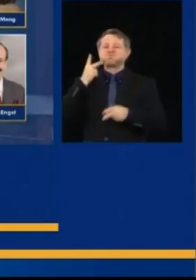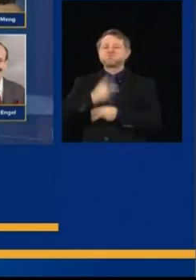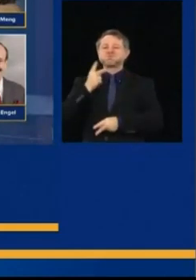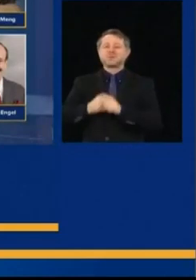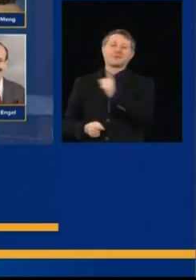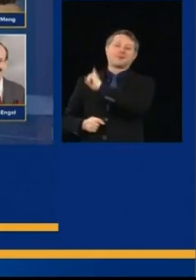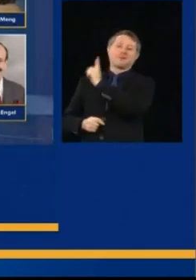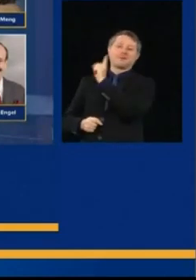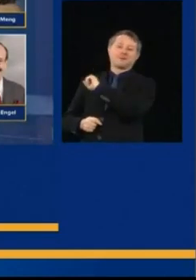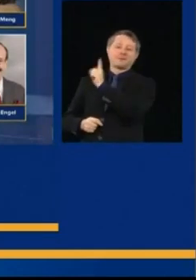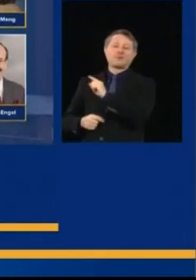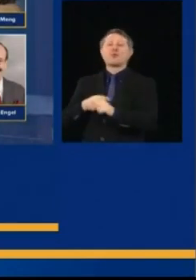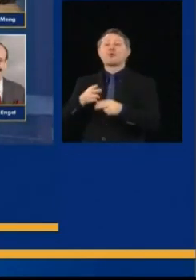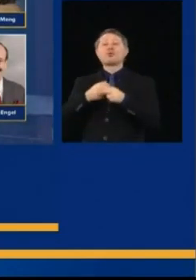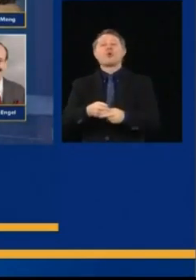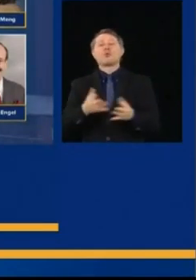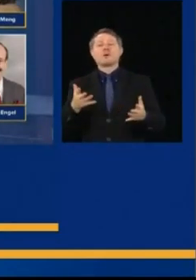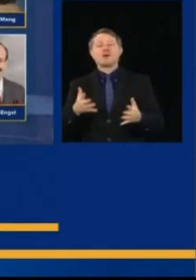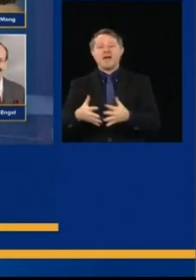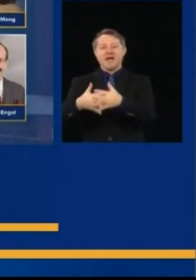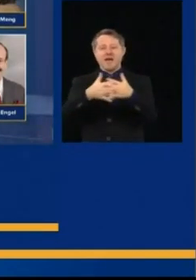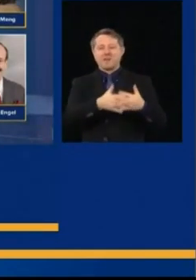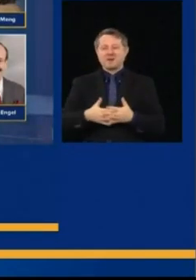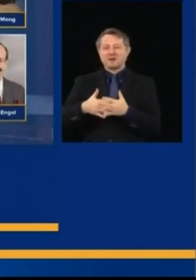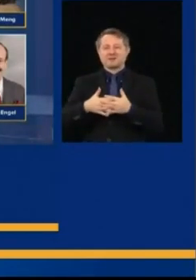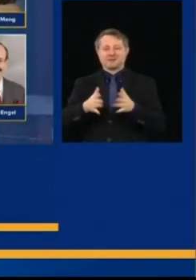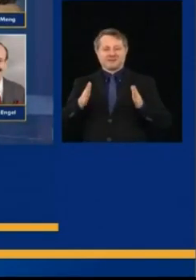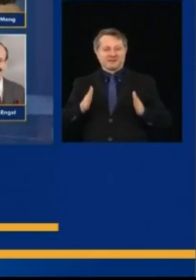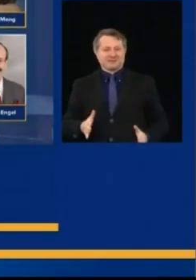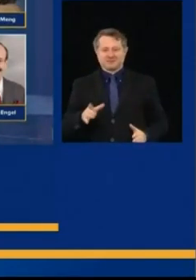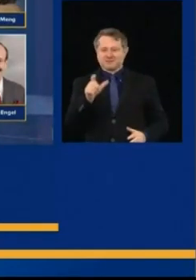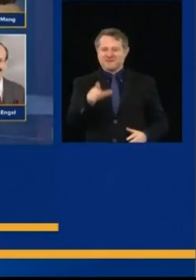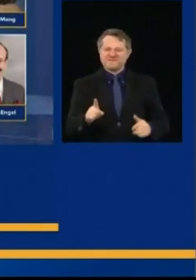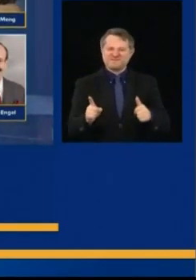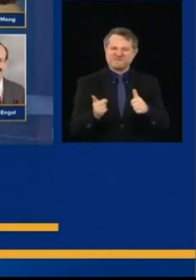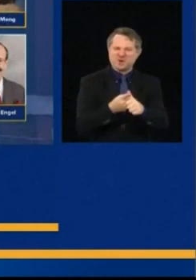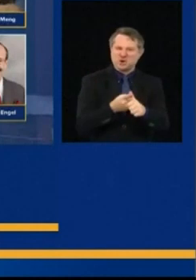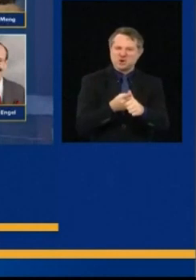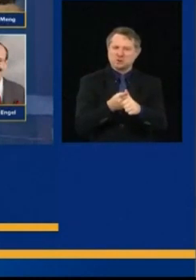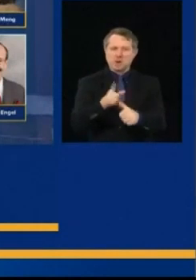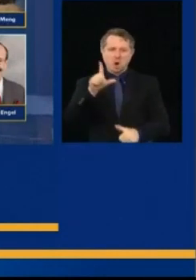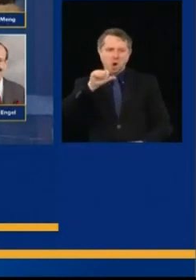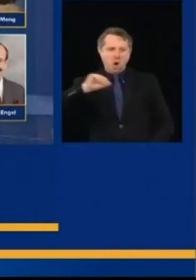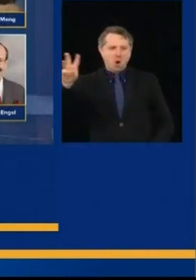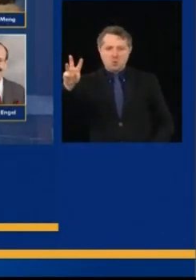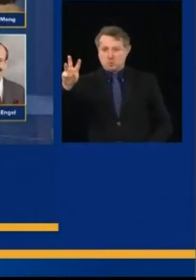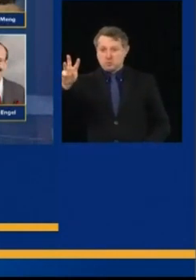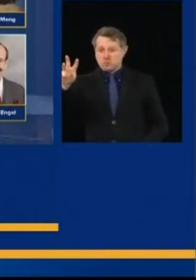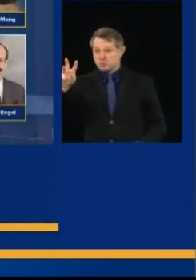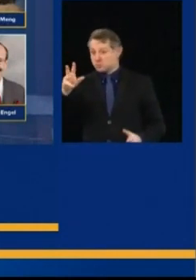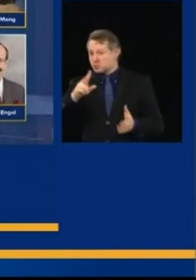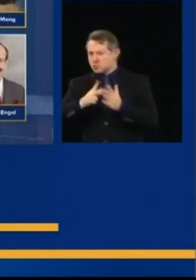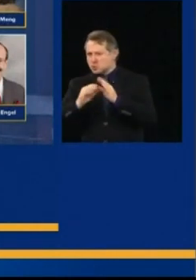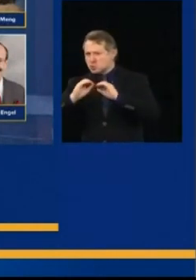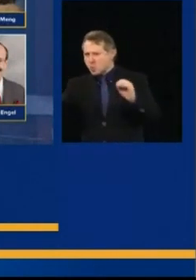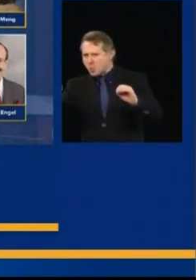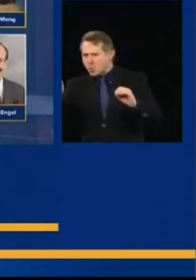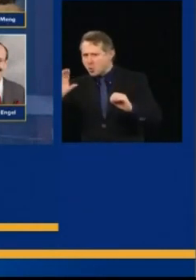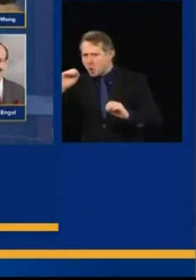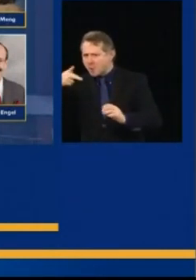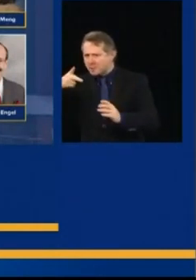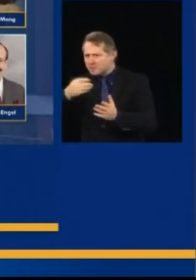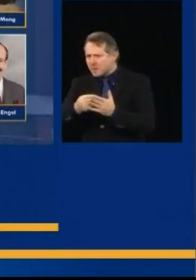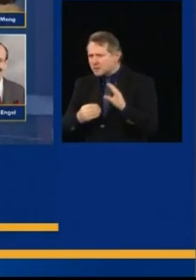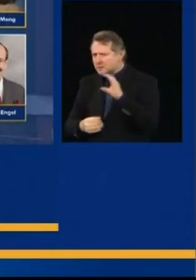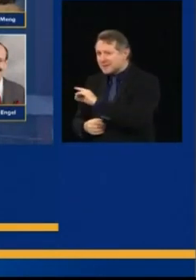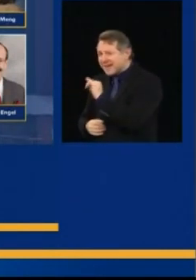call it the Americans First law. No corporate bailout if you're going to lay off workers. And